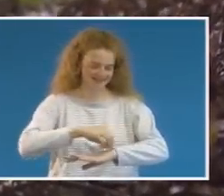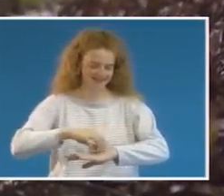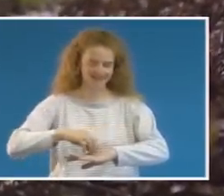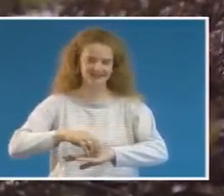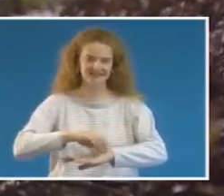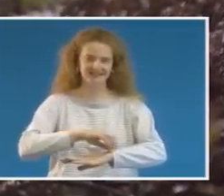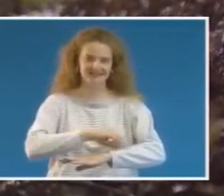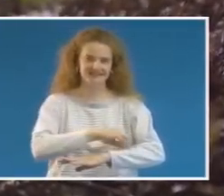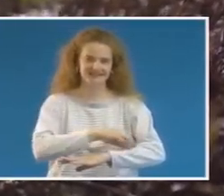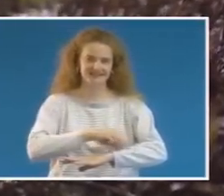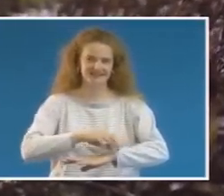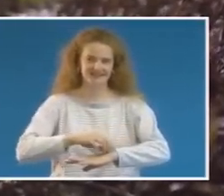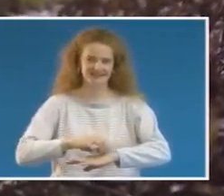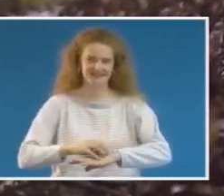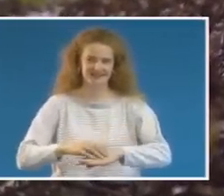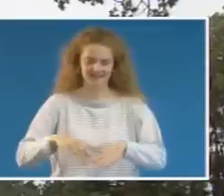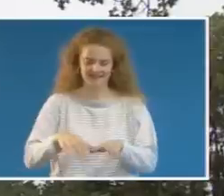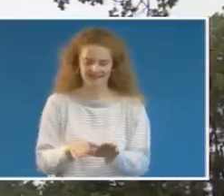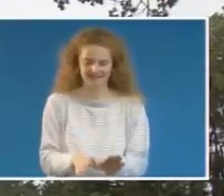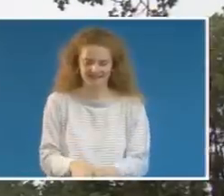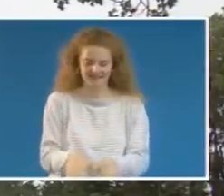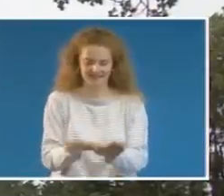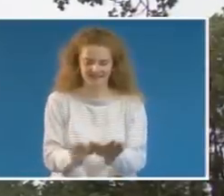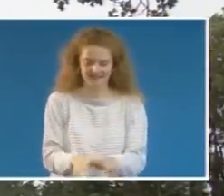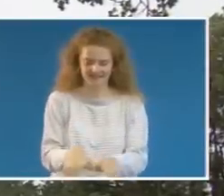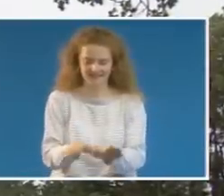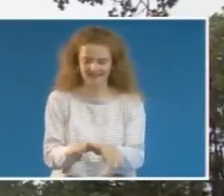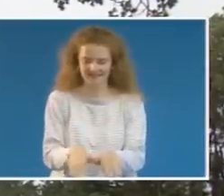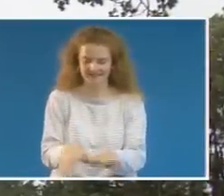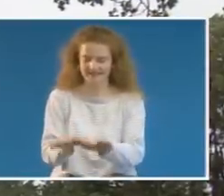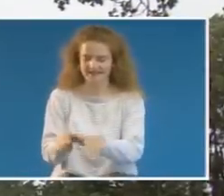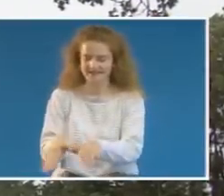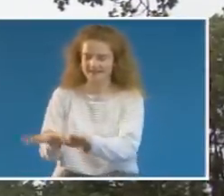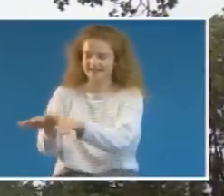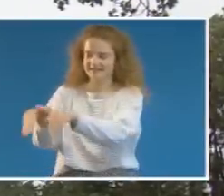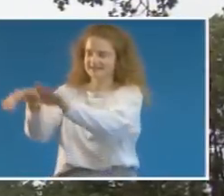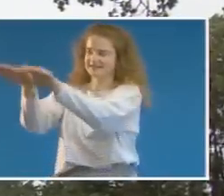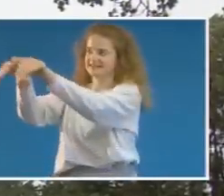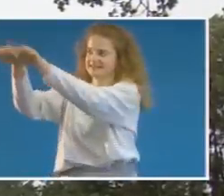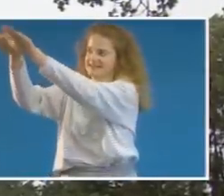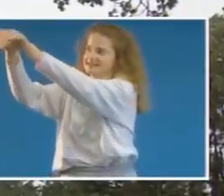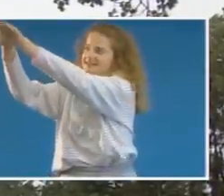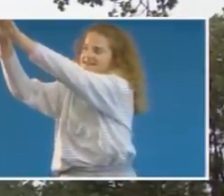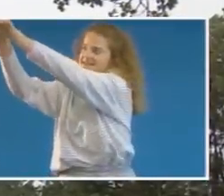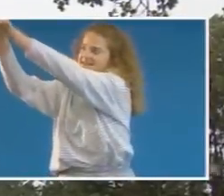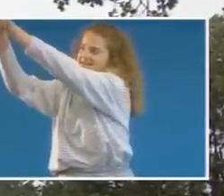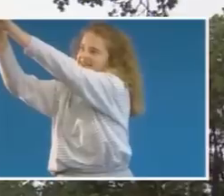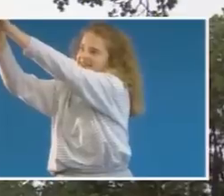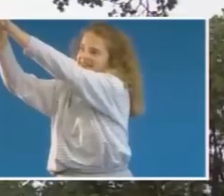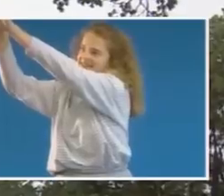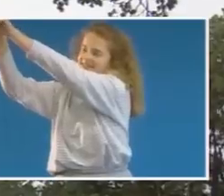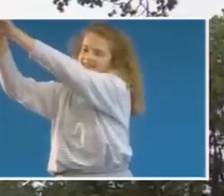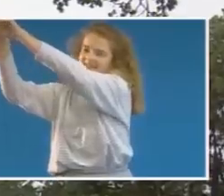so lightly on the ground. Here are the birds that fly so high, spreading their wings across